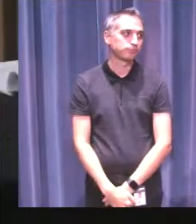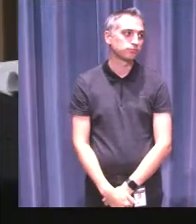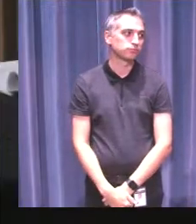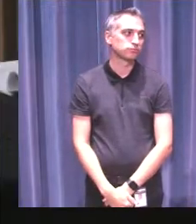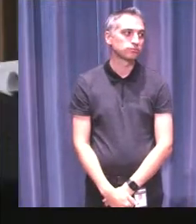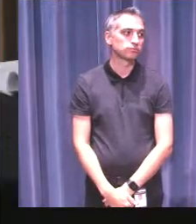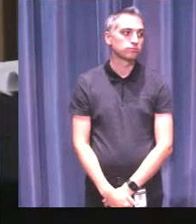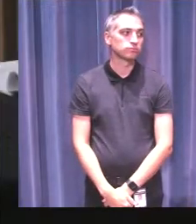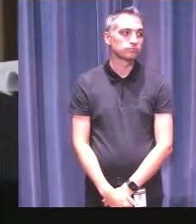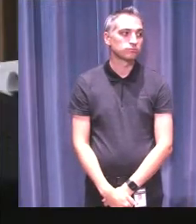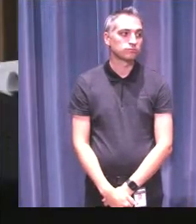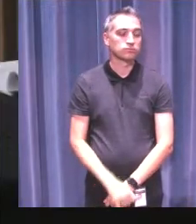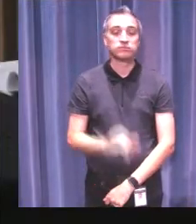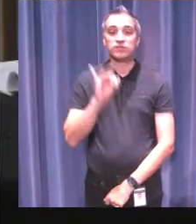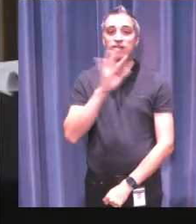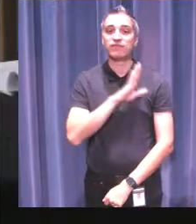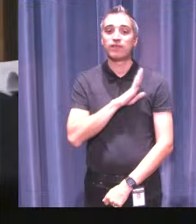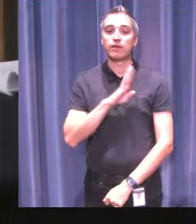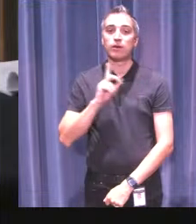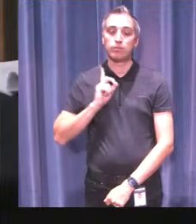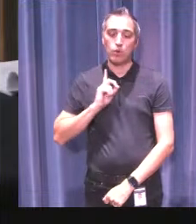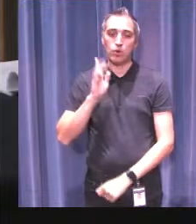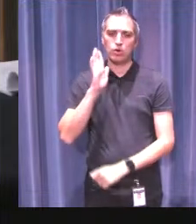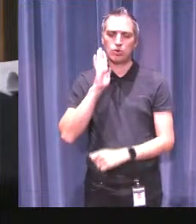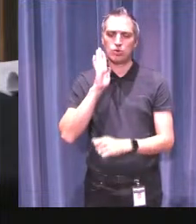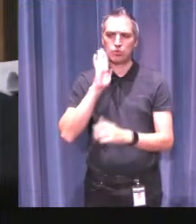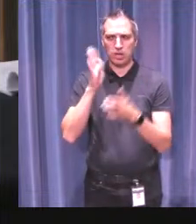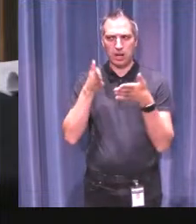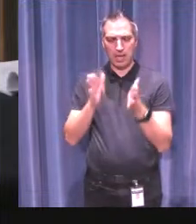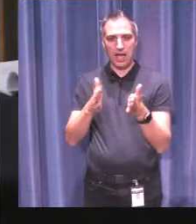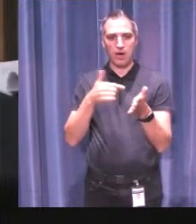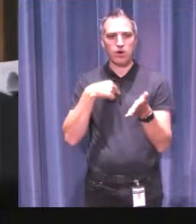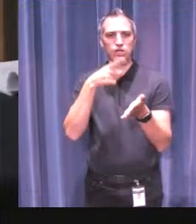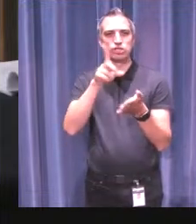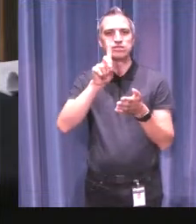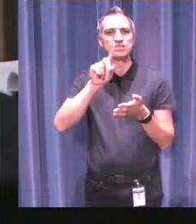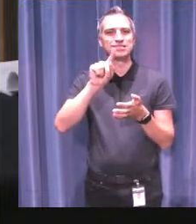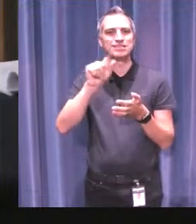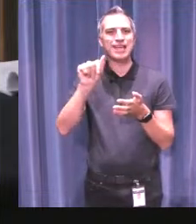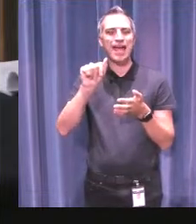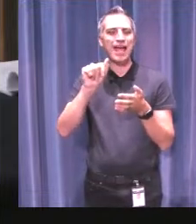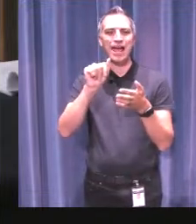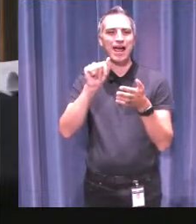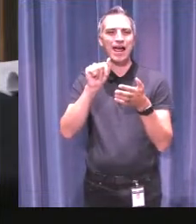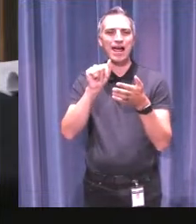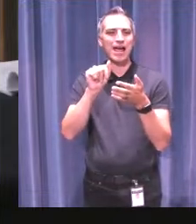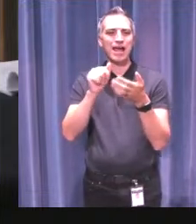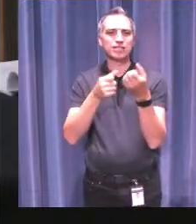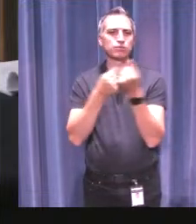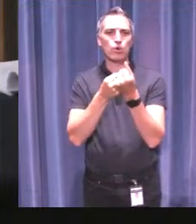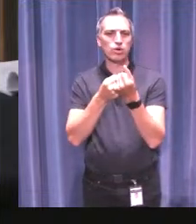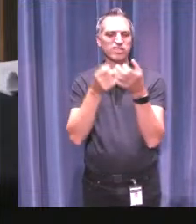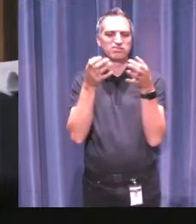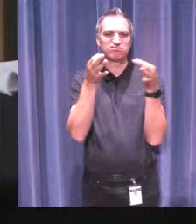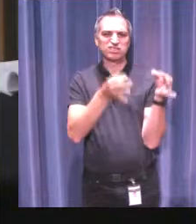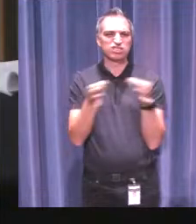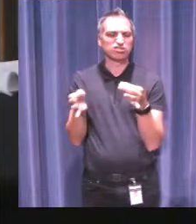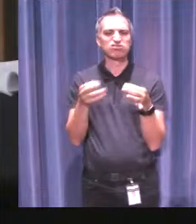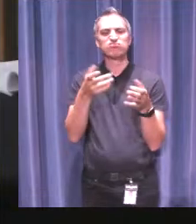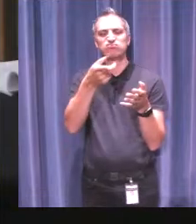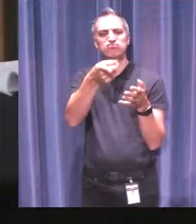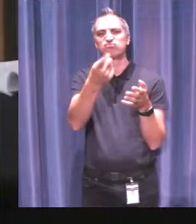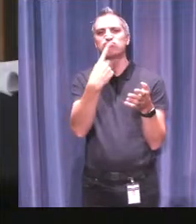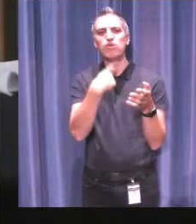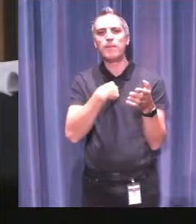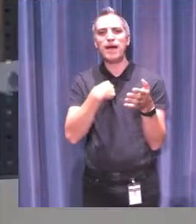If the board will indulge me because of something you said, data-driven decisions, why don't you explain what your thinking